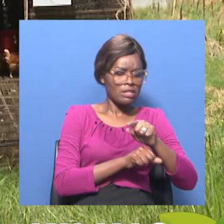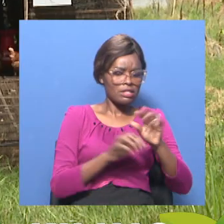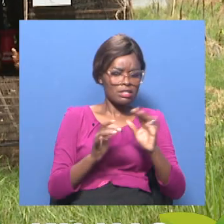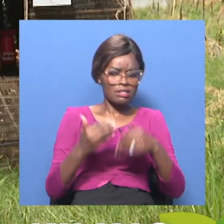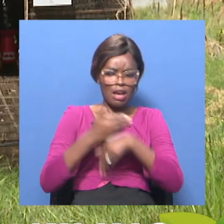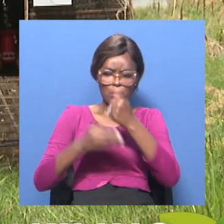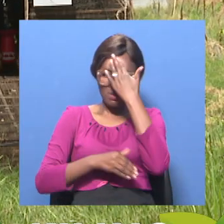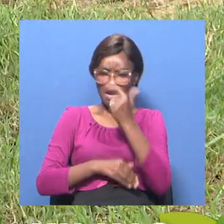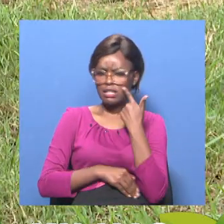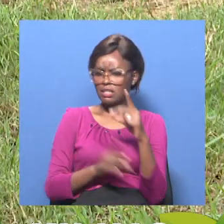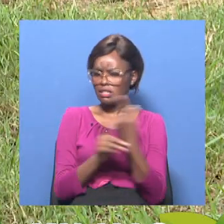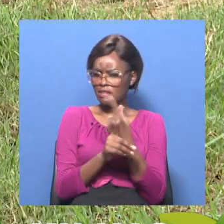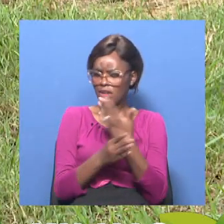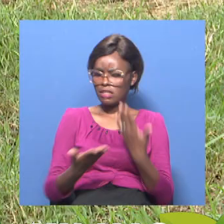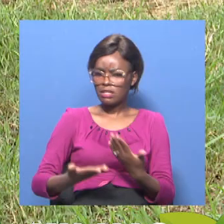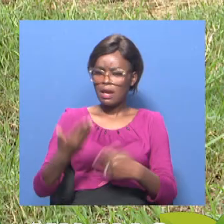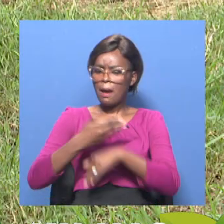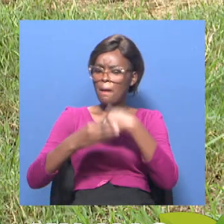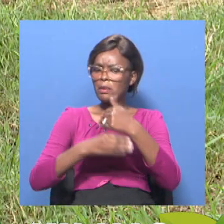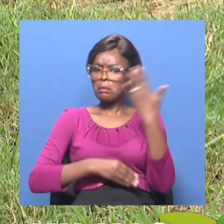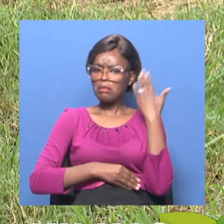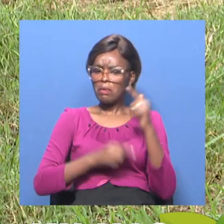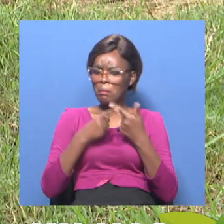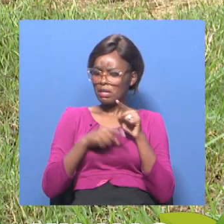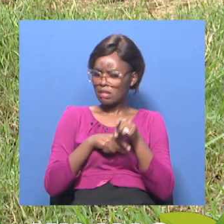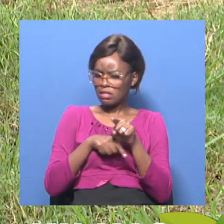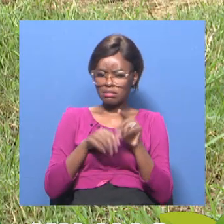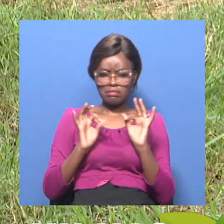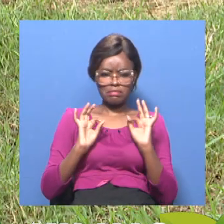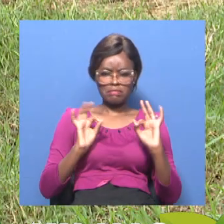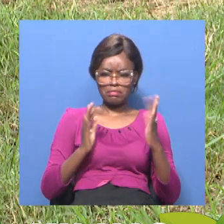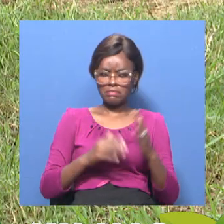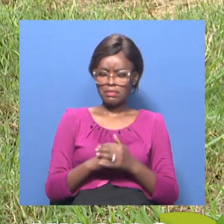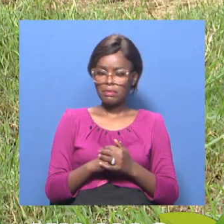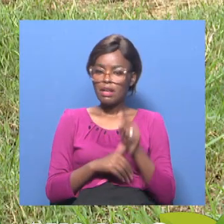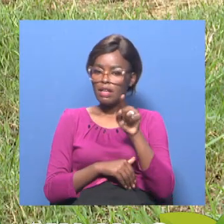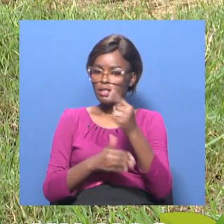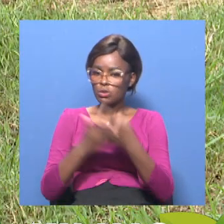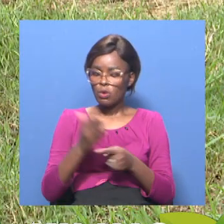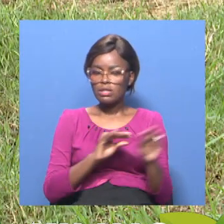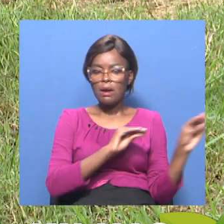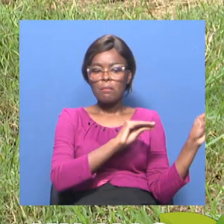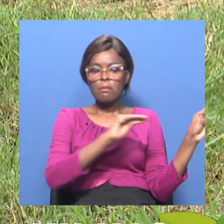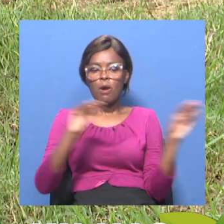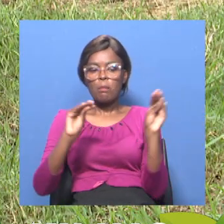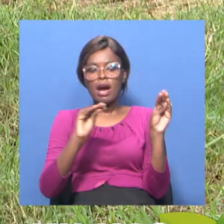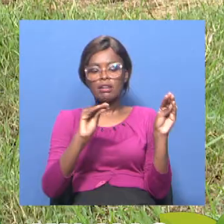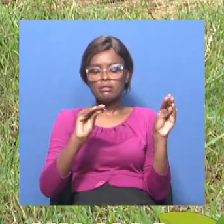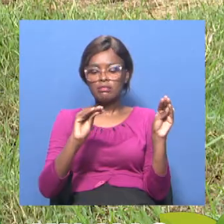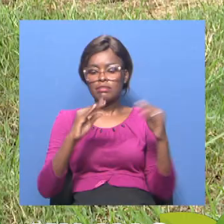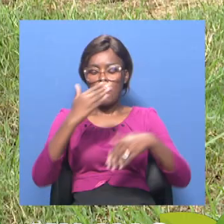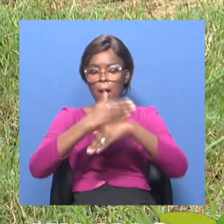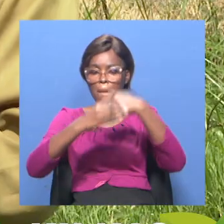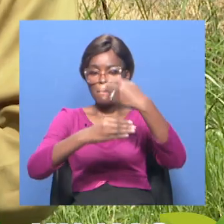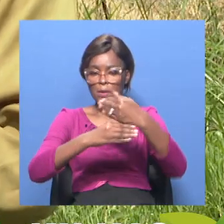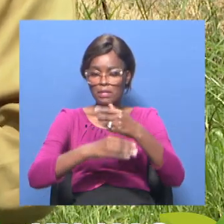seen different types of poultry houses. Yes. This is quite unique. These are what we call mobile coops. And the